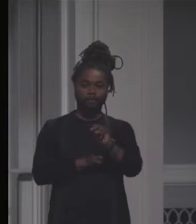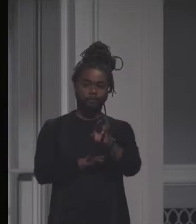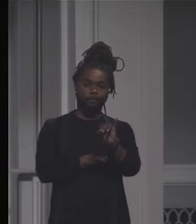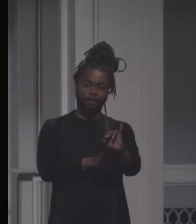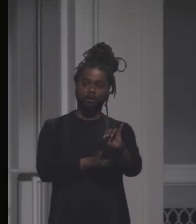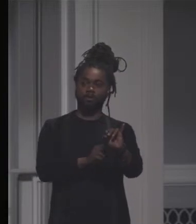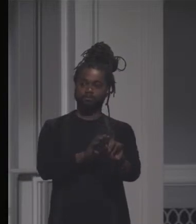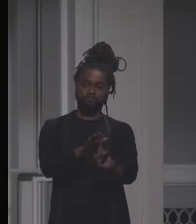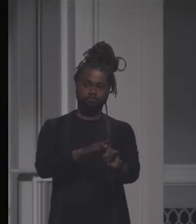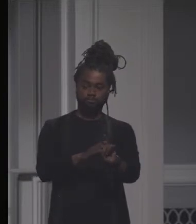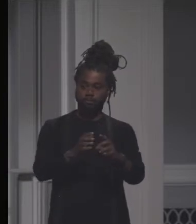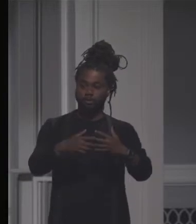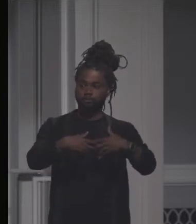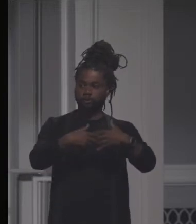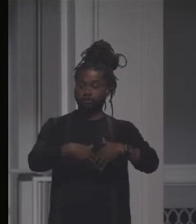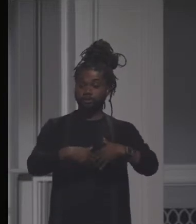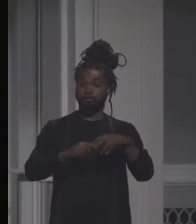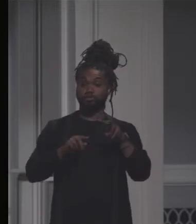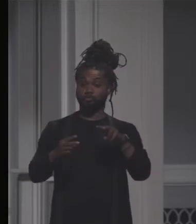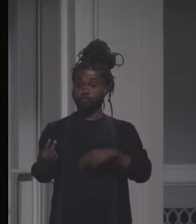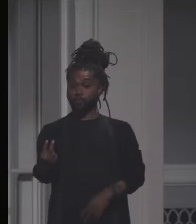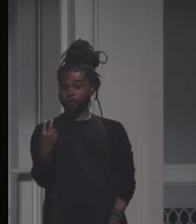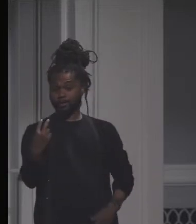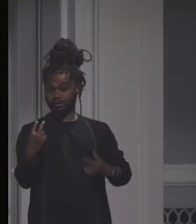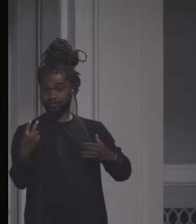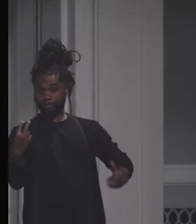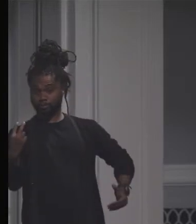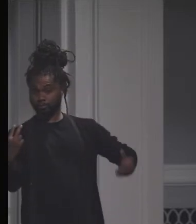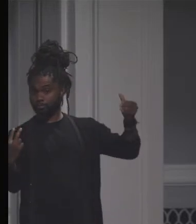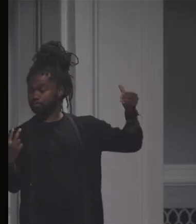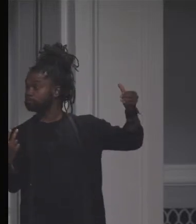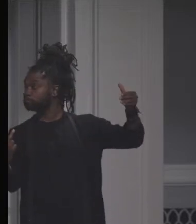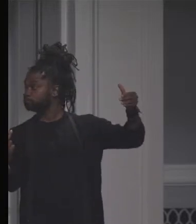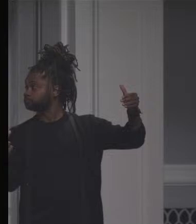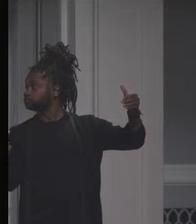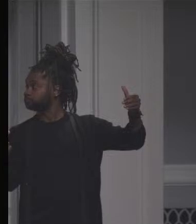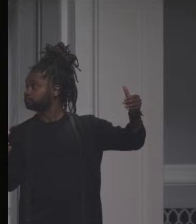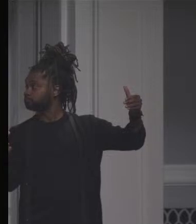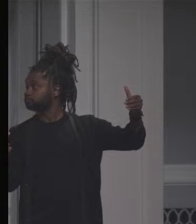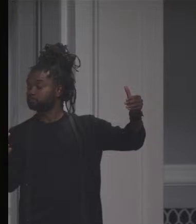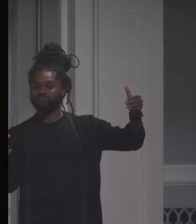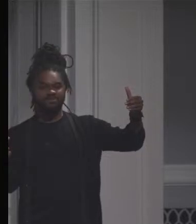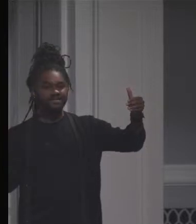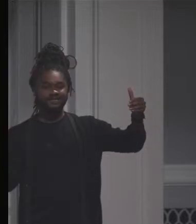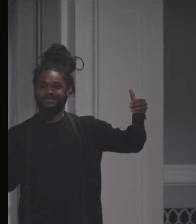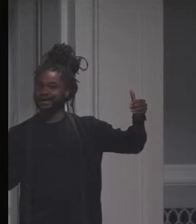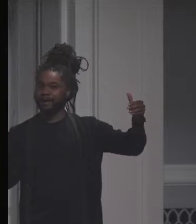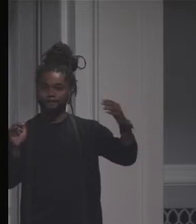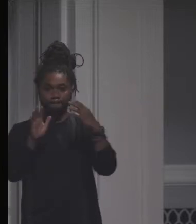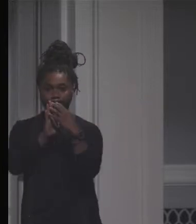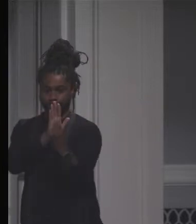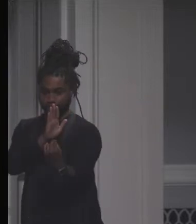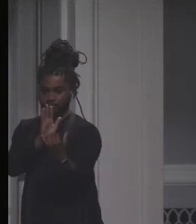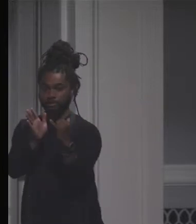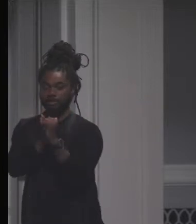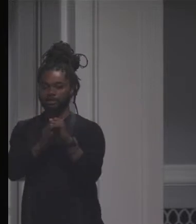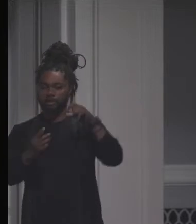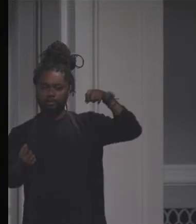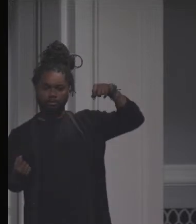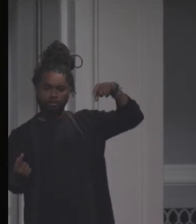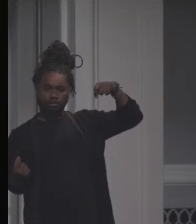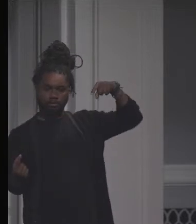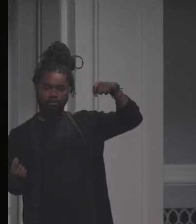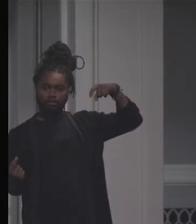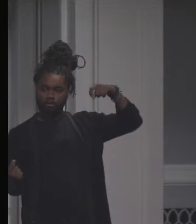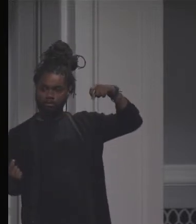MRI while you watched me doing this, the exact same set of neurons would fire